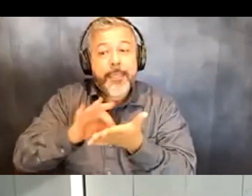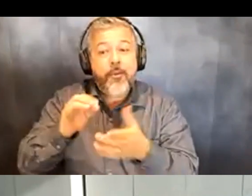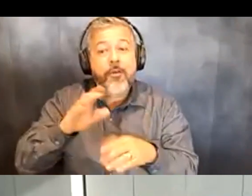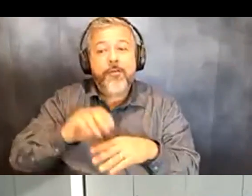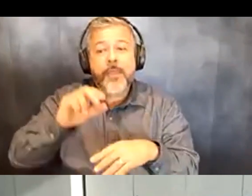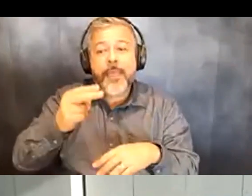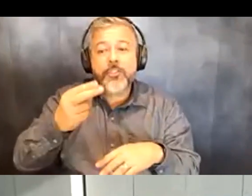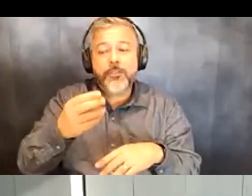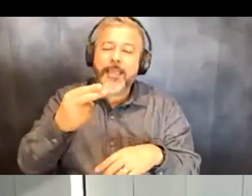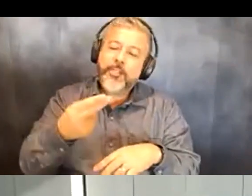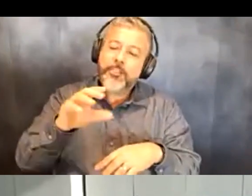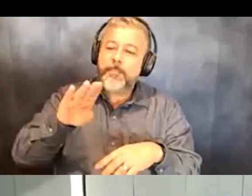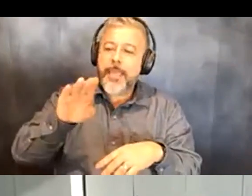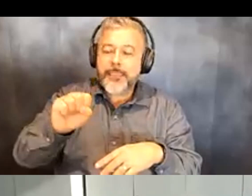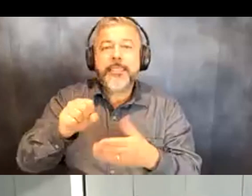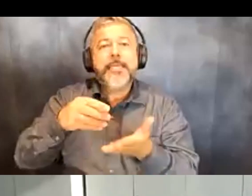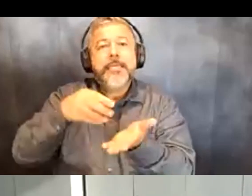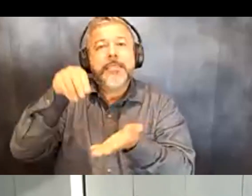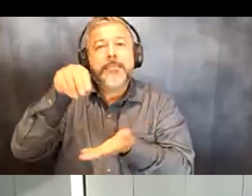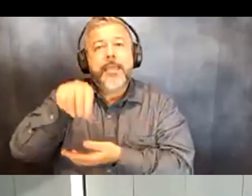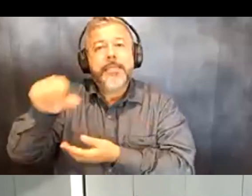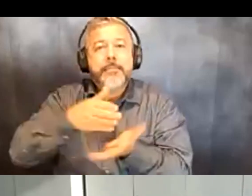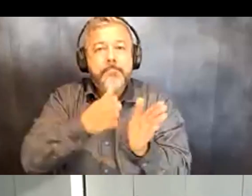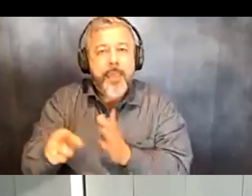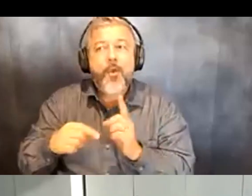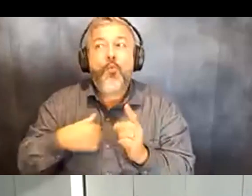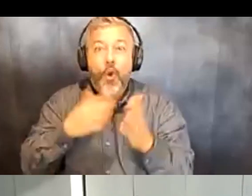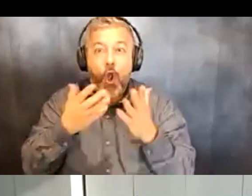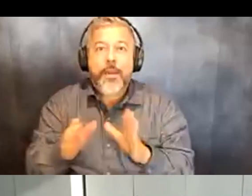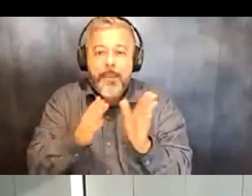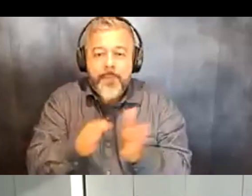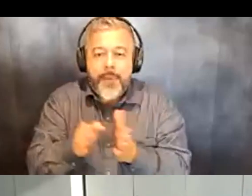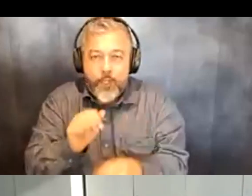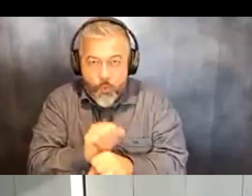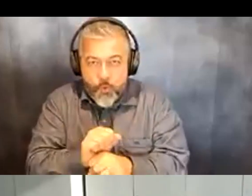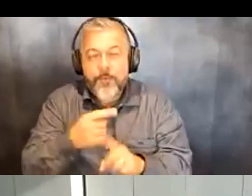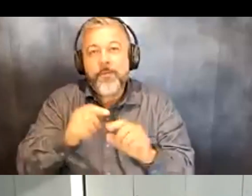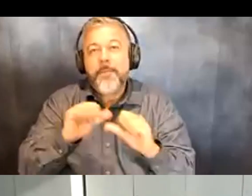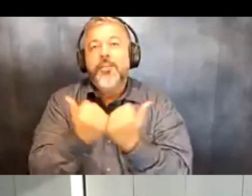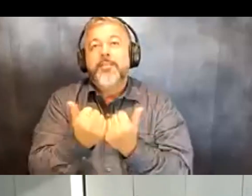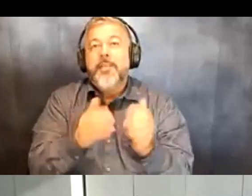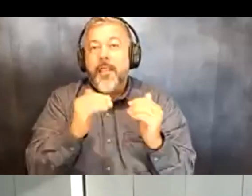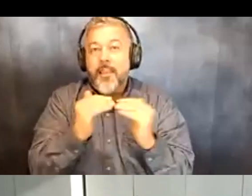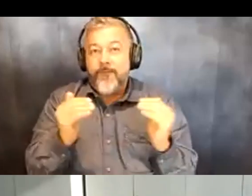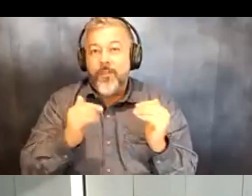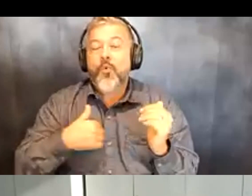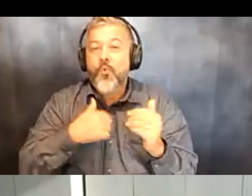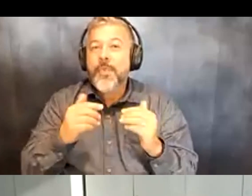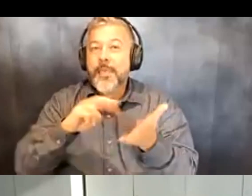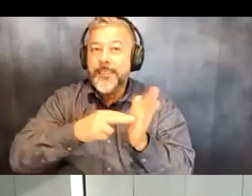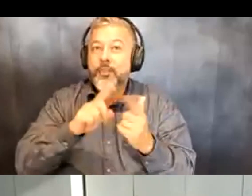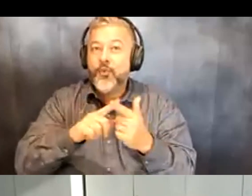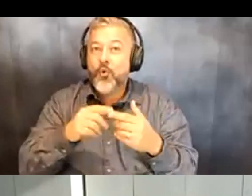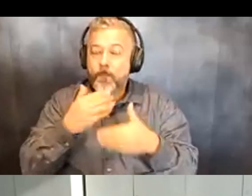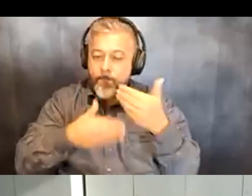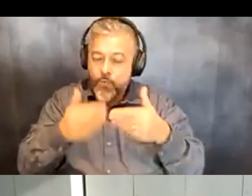spending plan, but we're already starting to scope out the work. And so at an agency level, our intent really is to move quickly and move